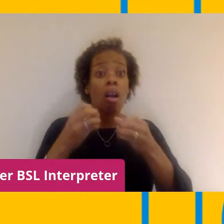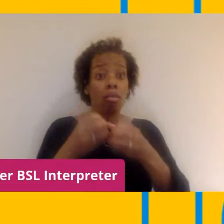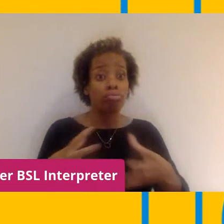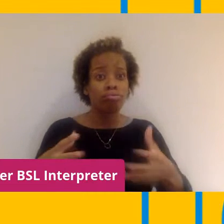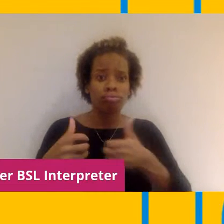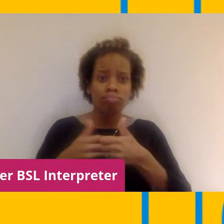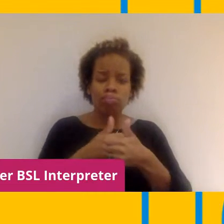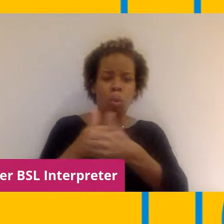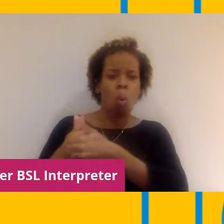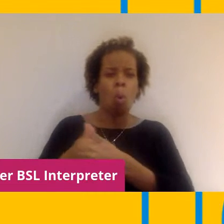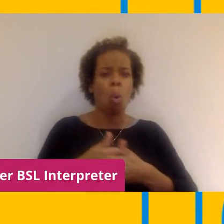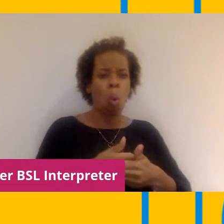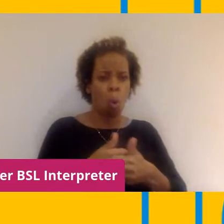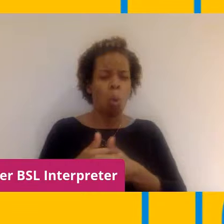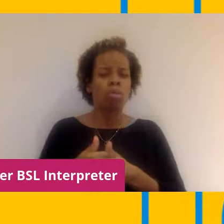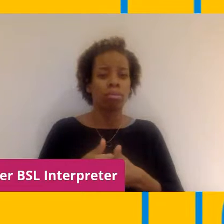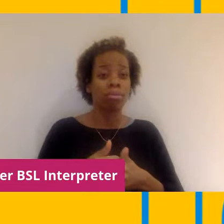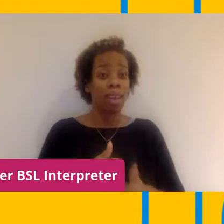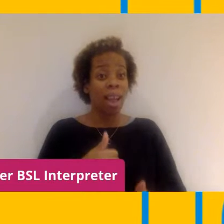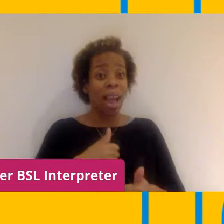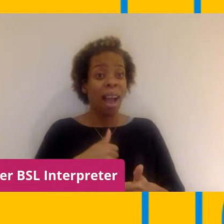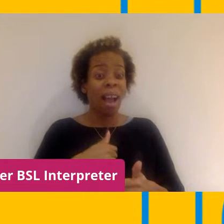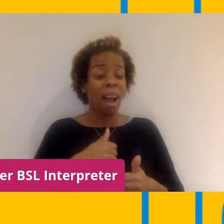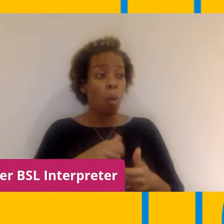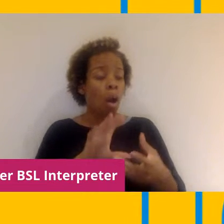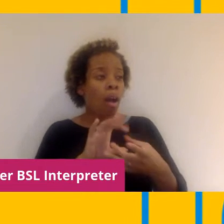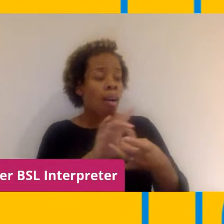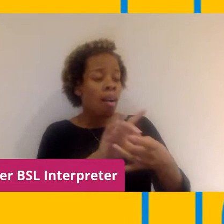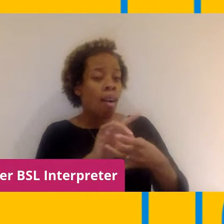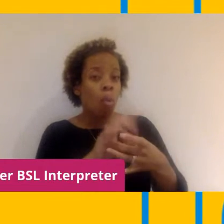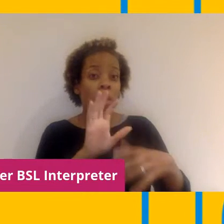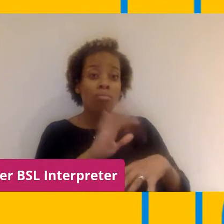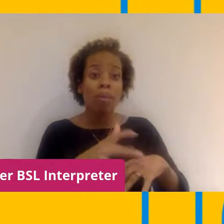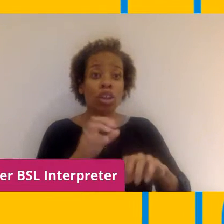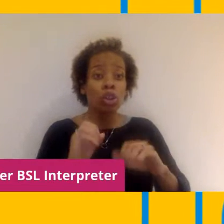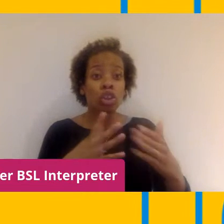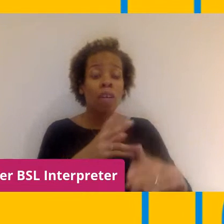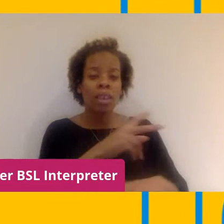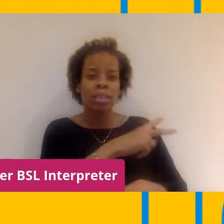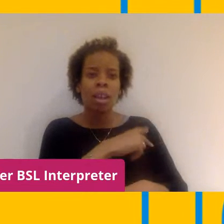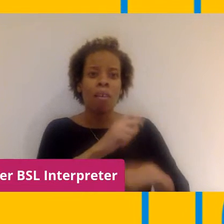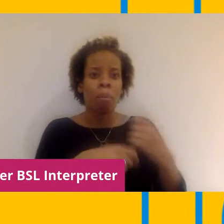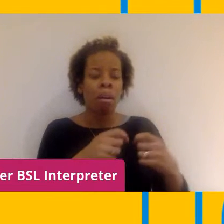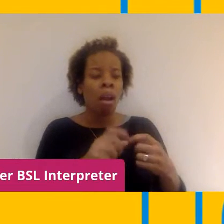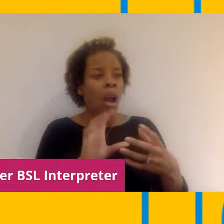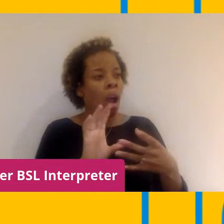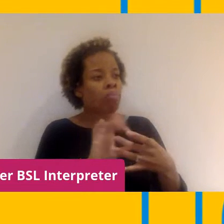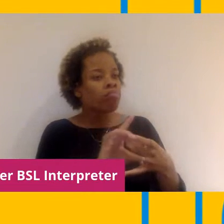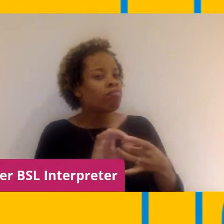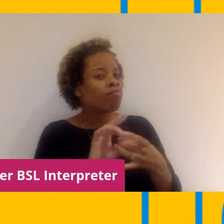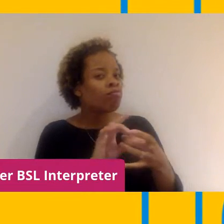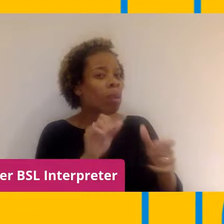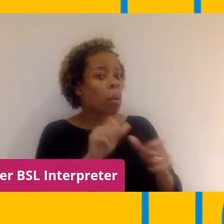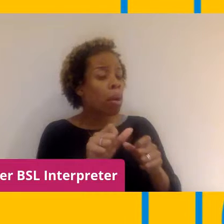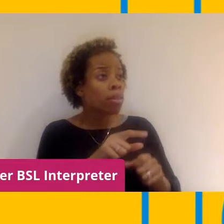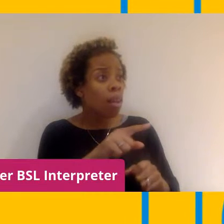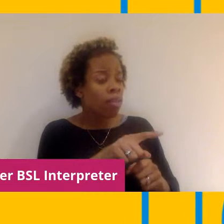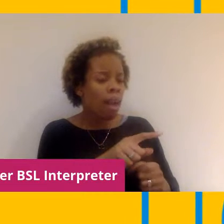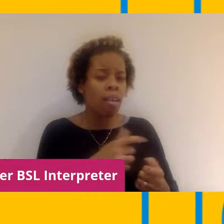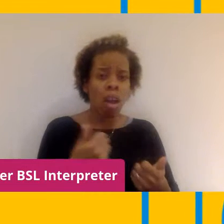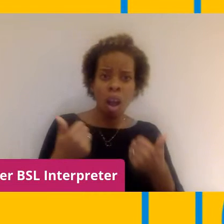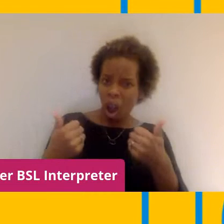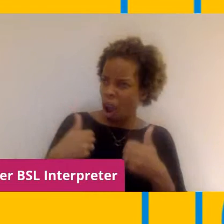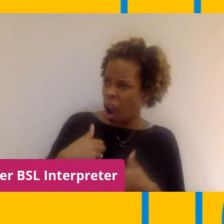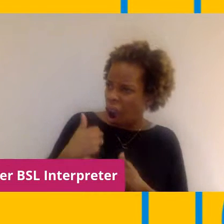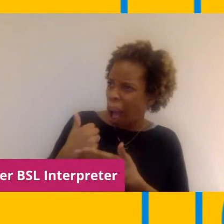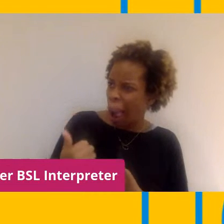kind of relationship I think we're building up with professional services staff is really helpful, because it does mean that people are more willing to get